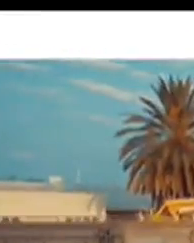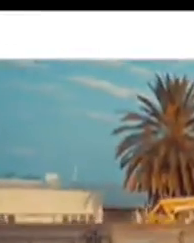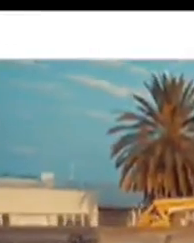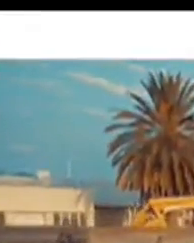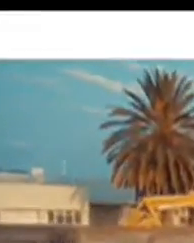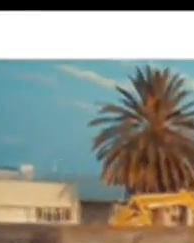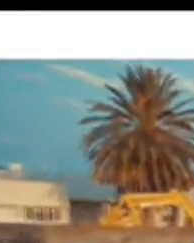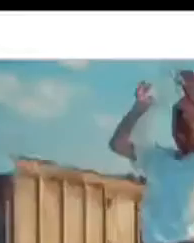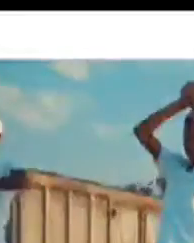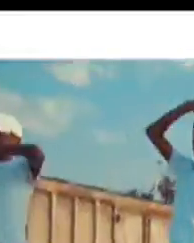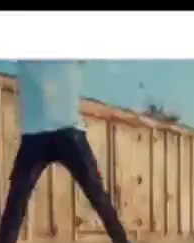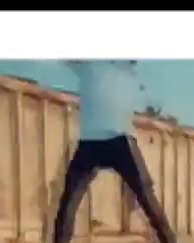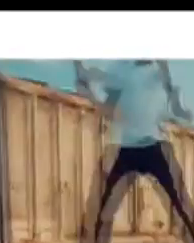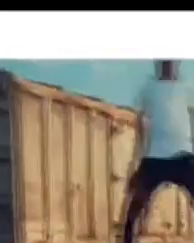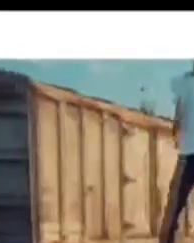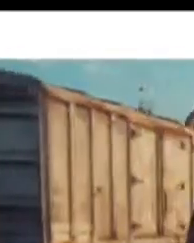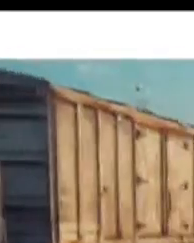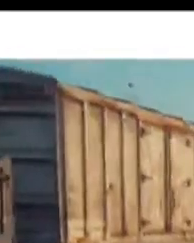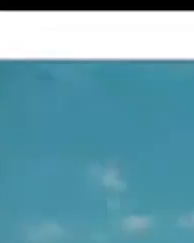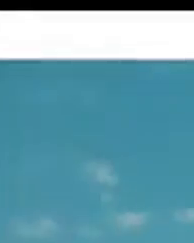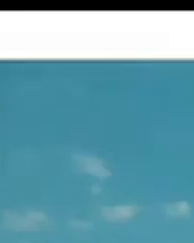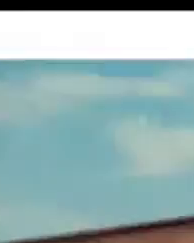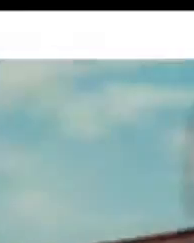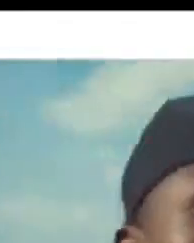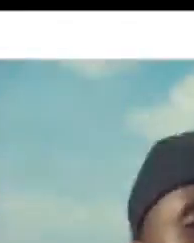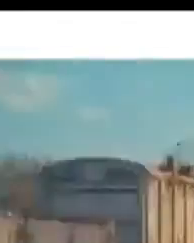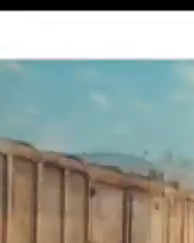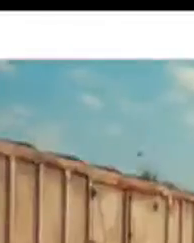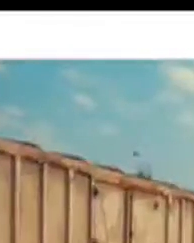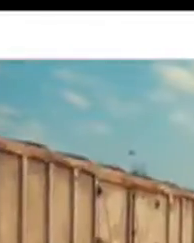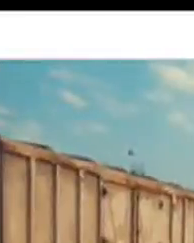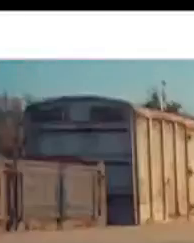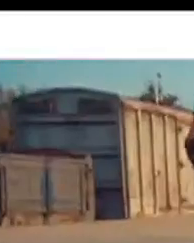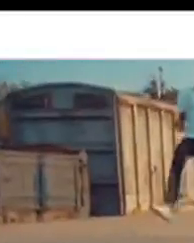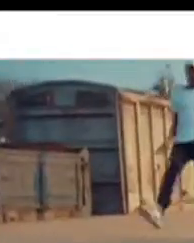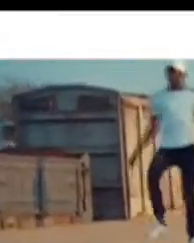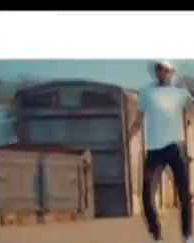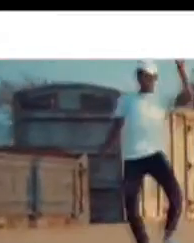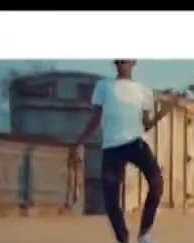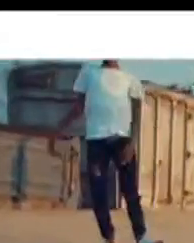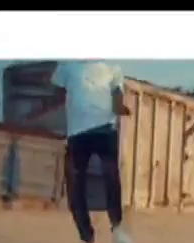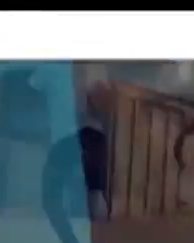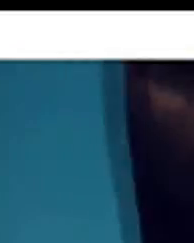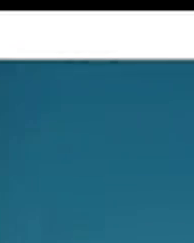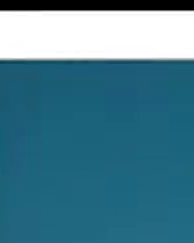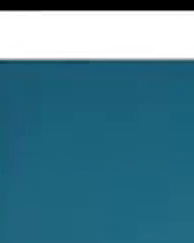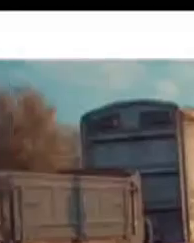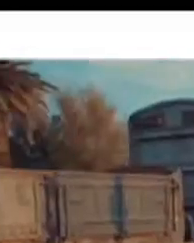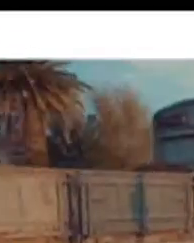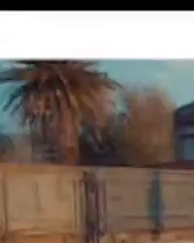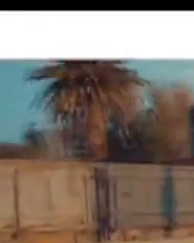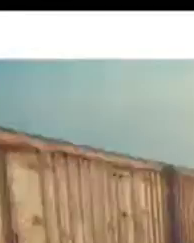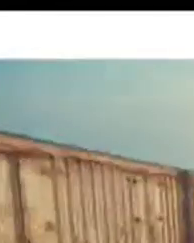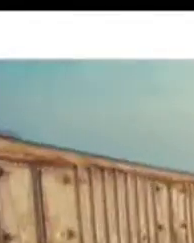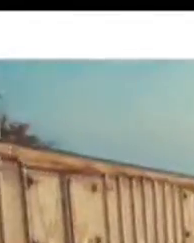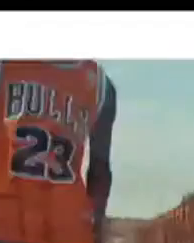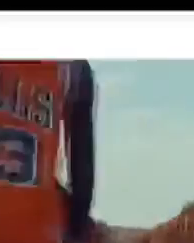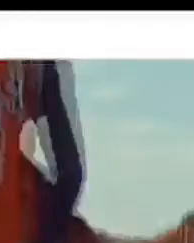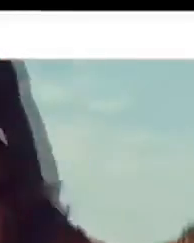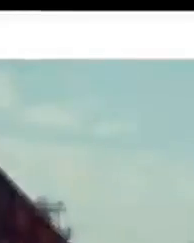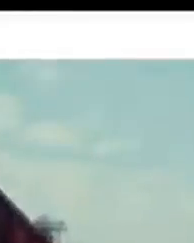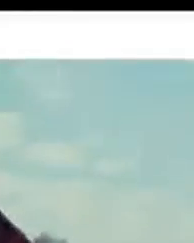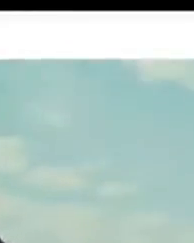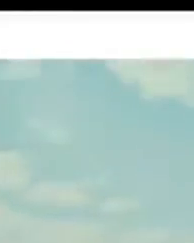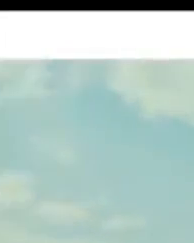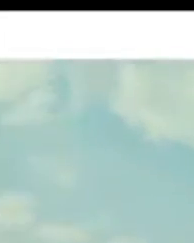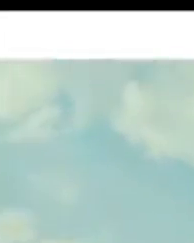spina. Molo shina sema chita baye kansa. Pusha man, andi undula man. Azula